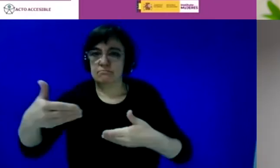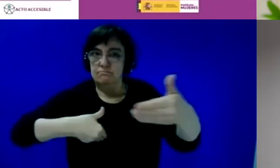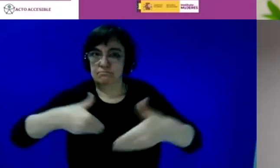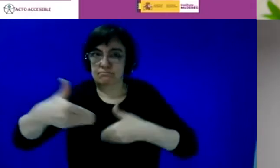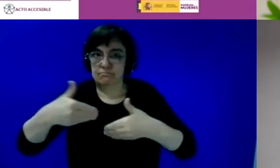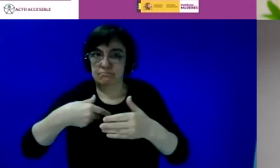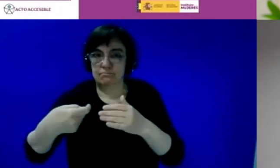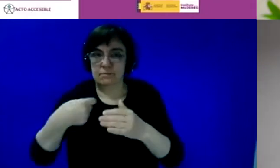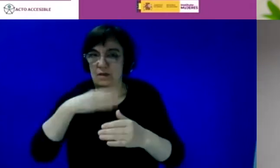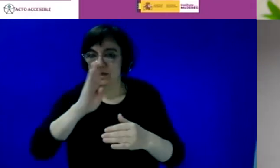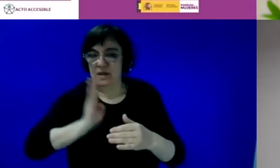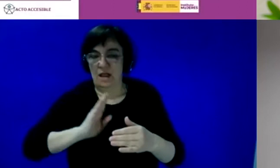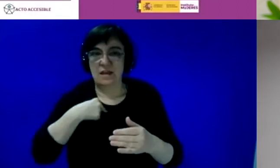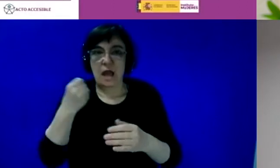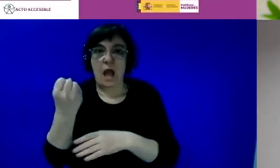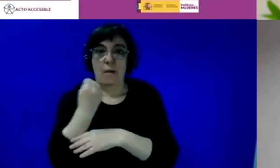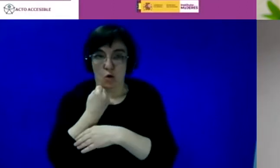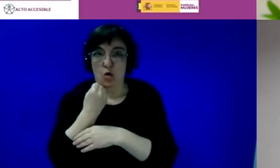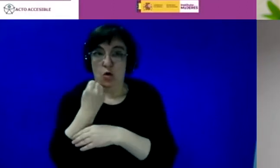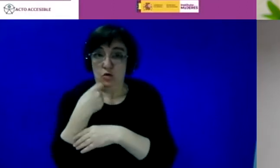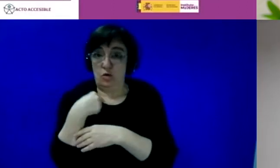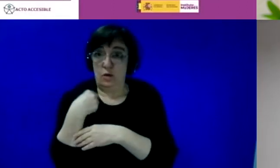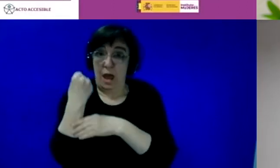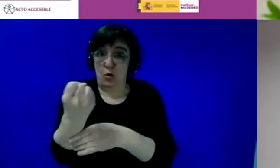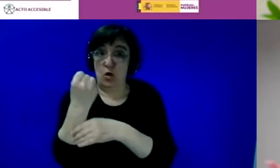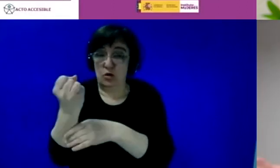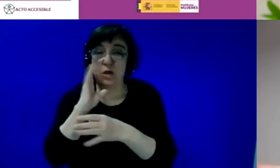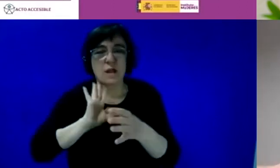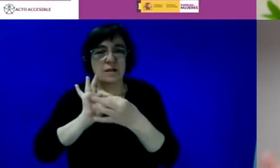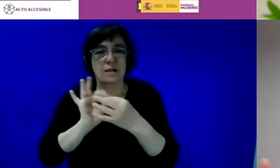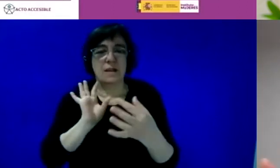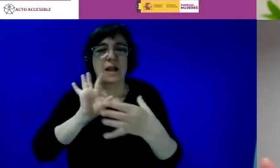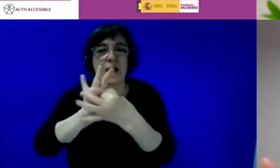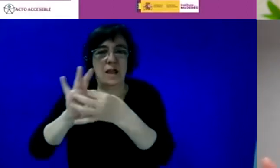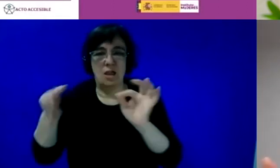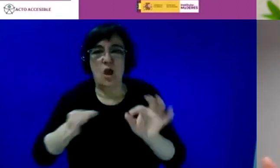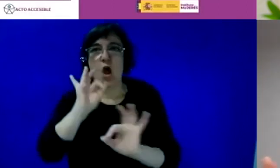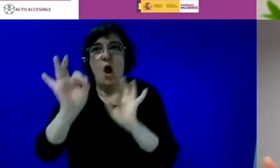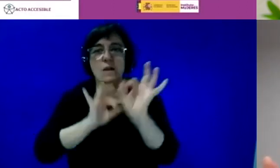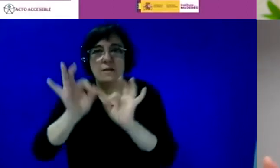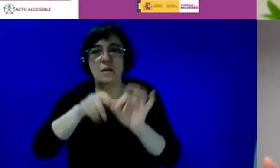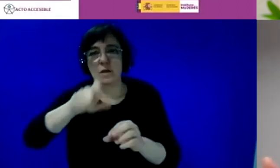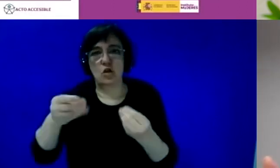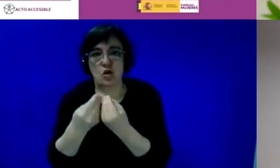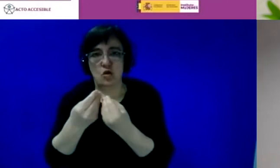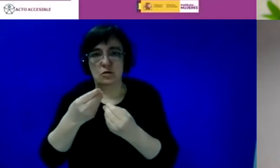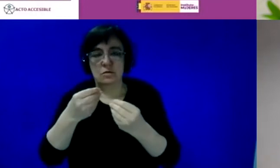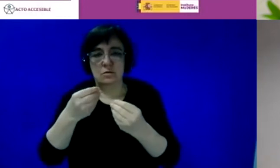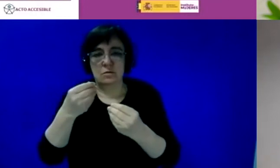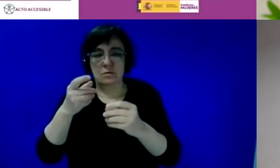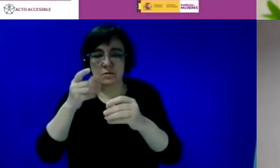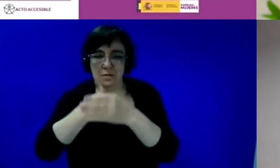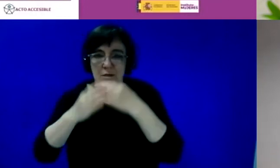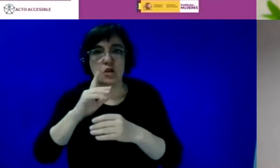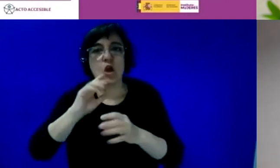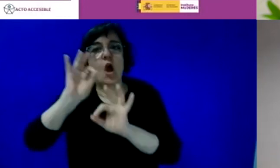been making links between organizations of people with disabilities and humanitarian organizations. And we're